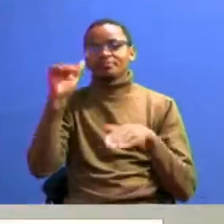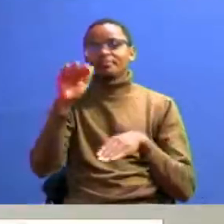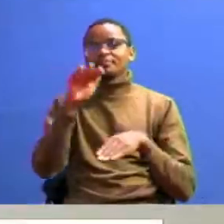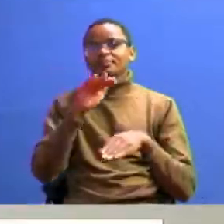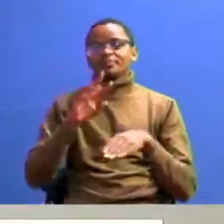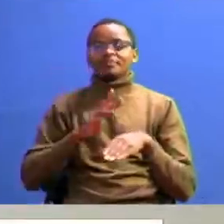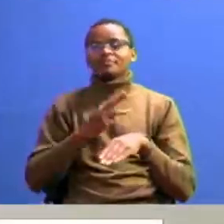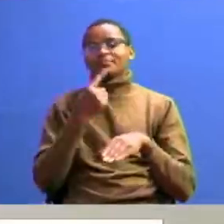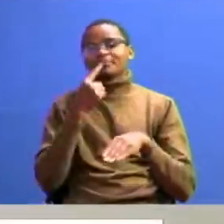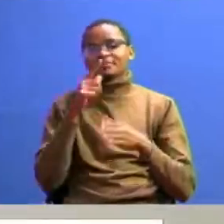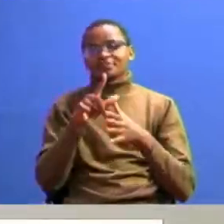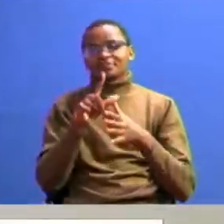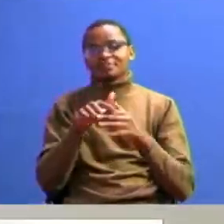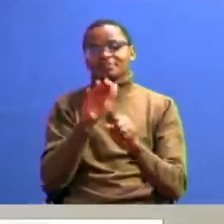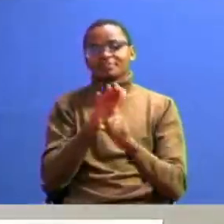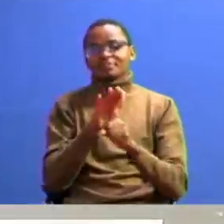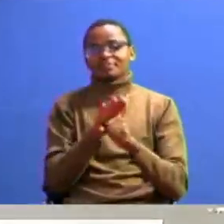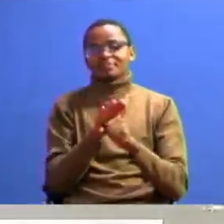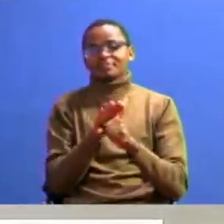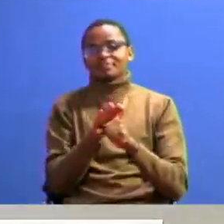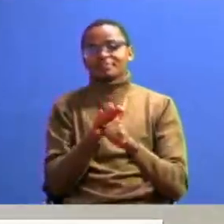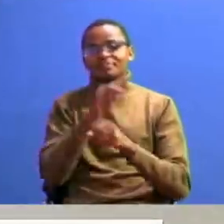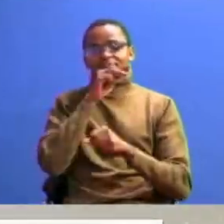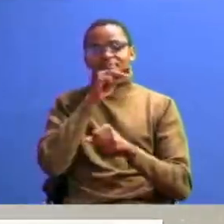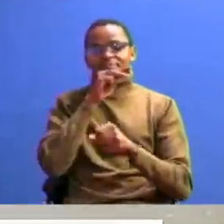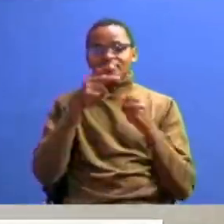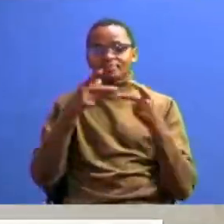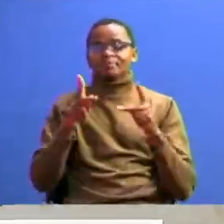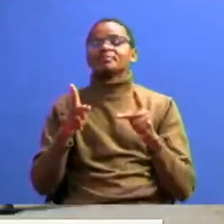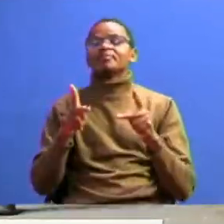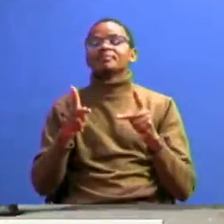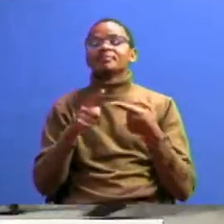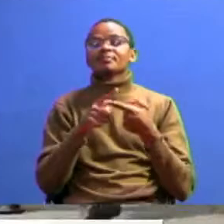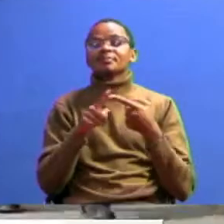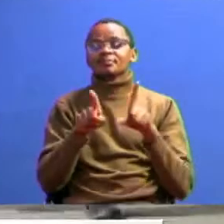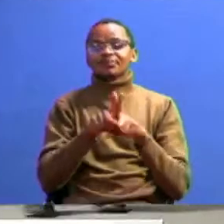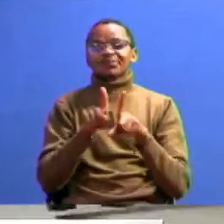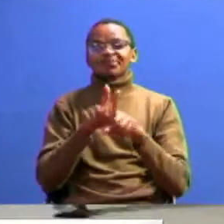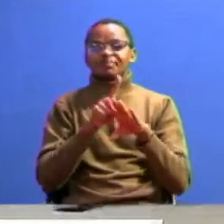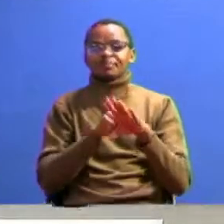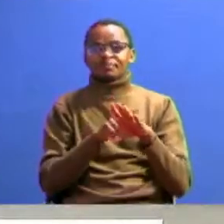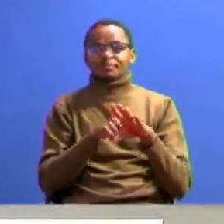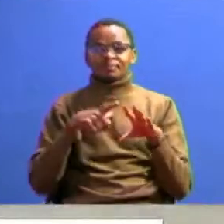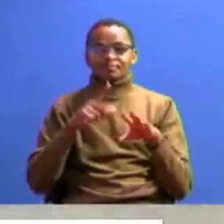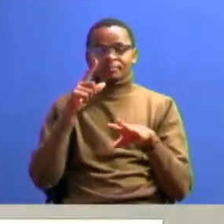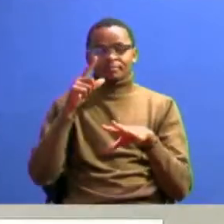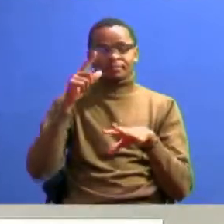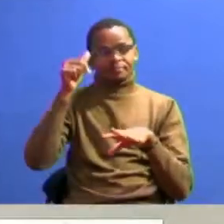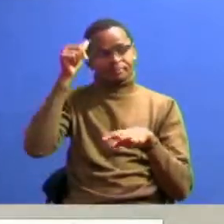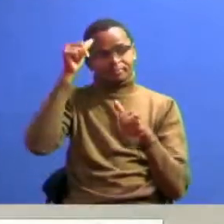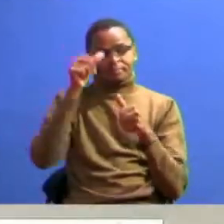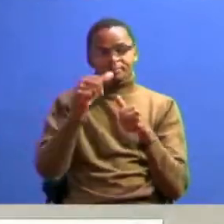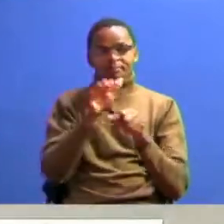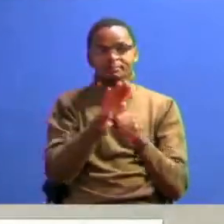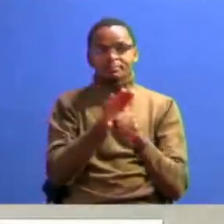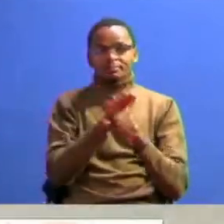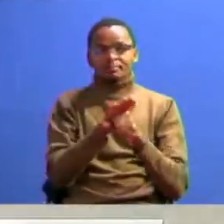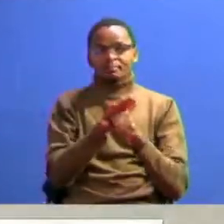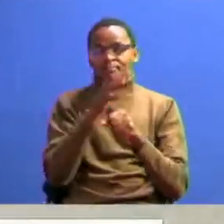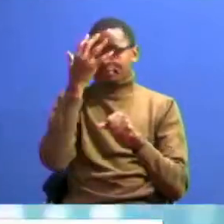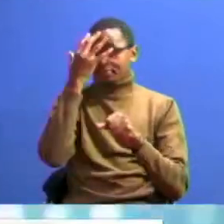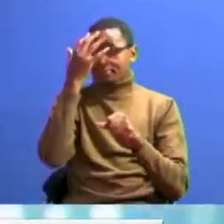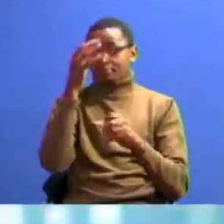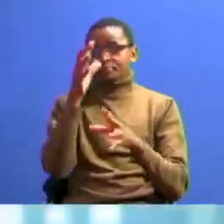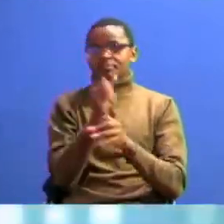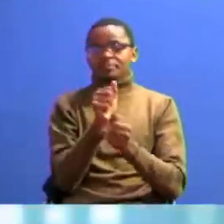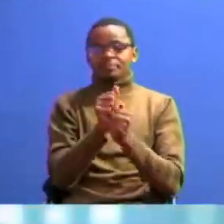in, we see a lot of the male population. But at the same time, let us remember there's a lot of stigma